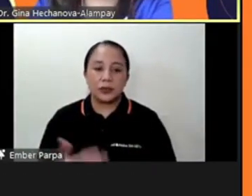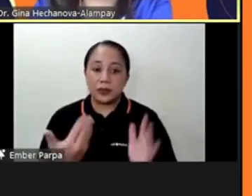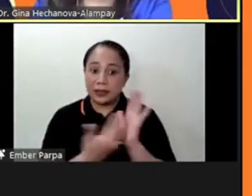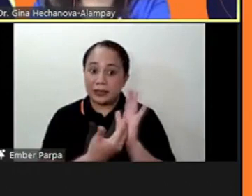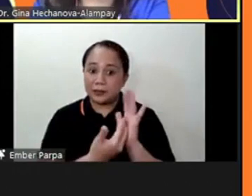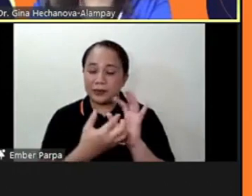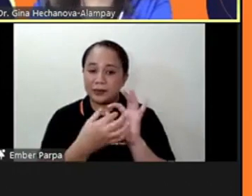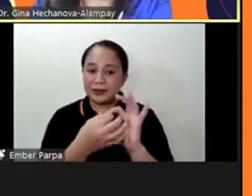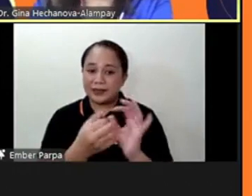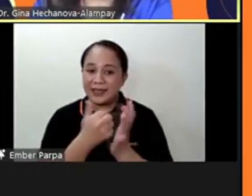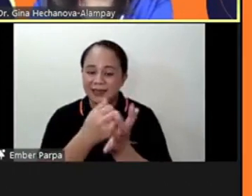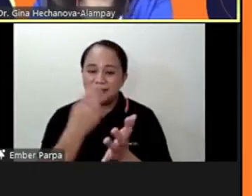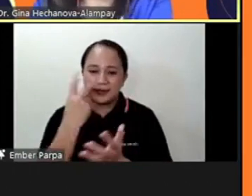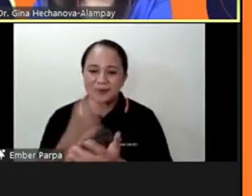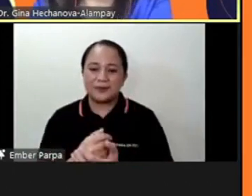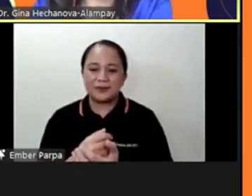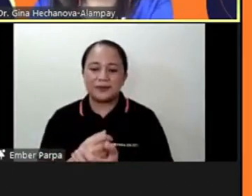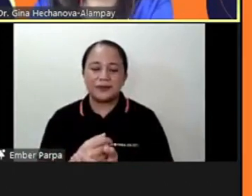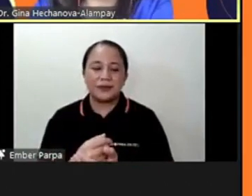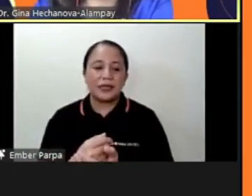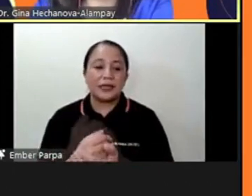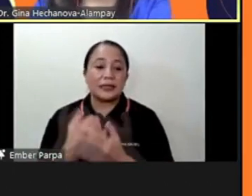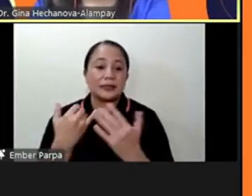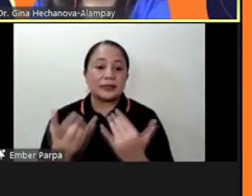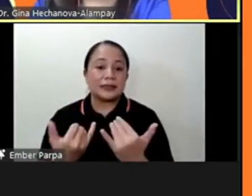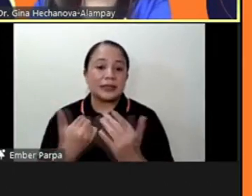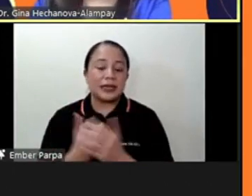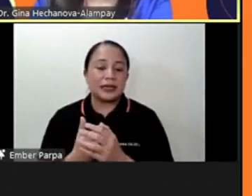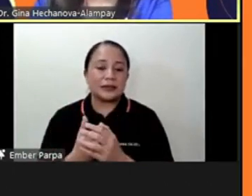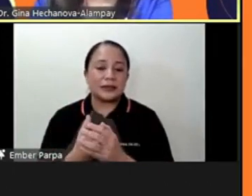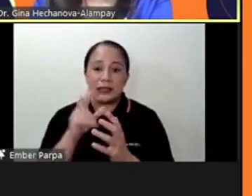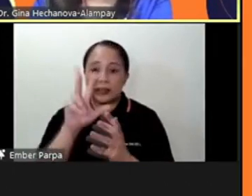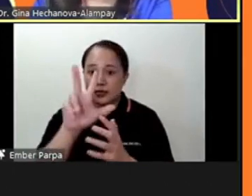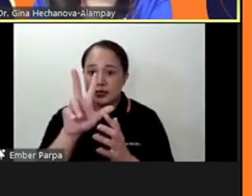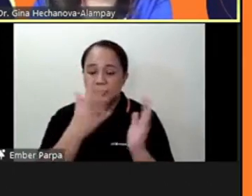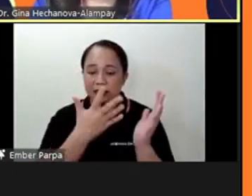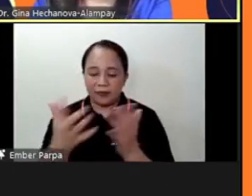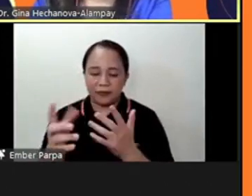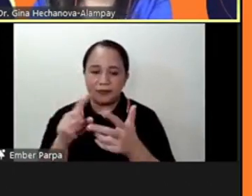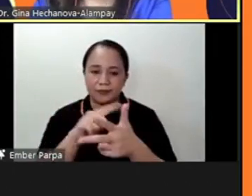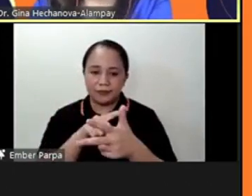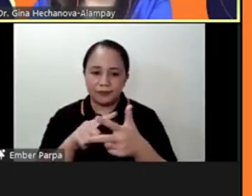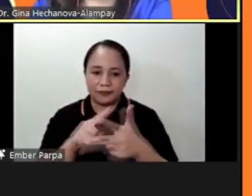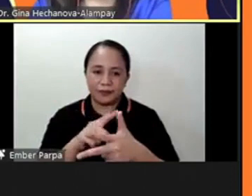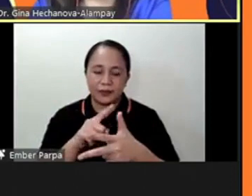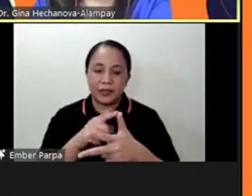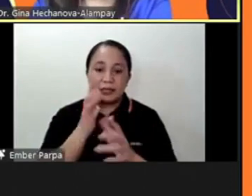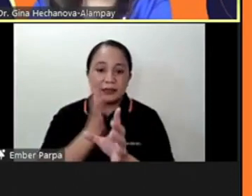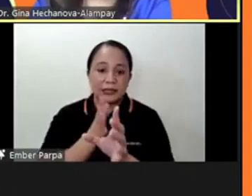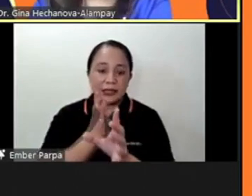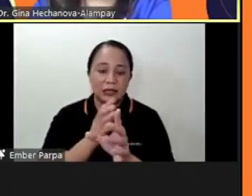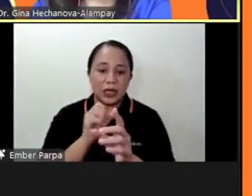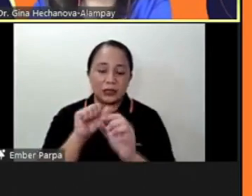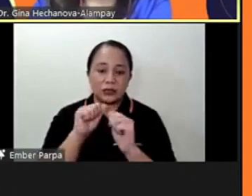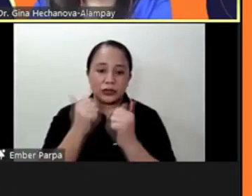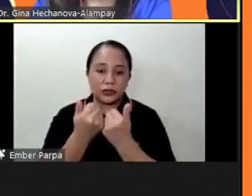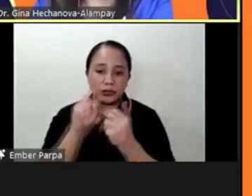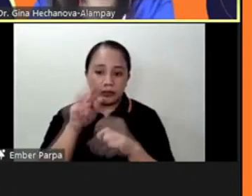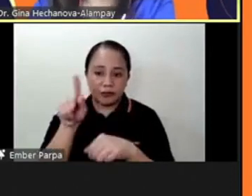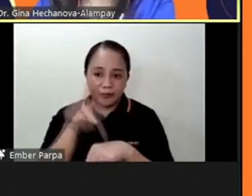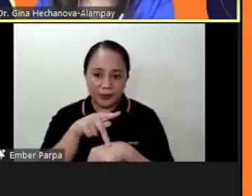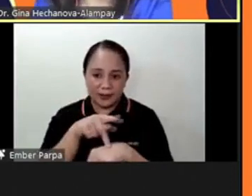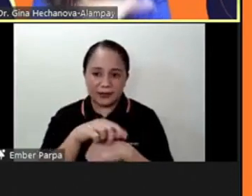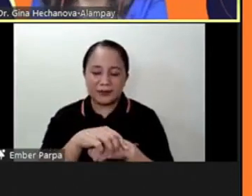evidence-based interventions. So it is now delivered in 3 ways. Through the Psychological Association of the